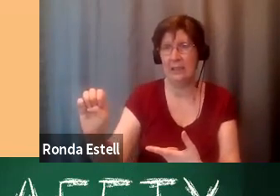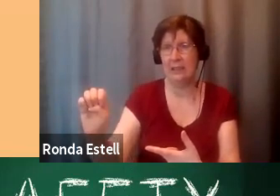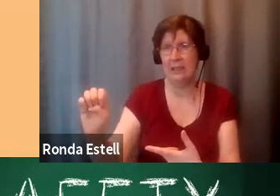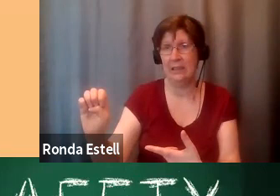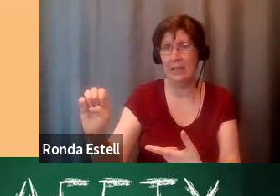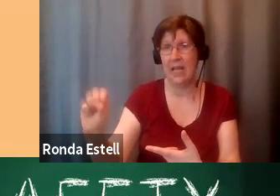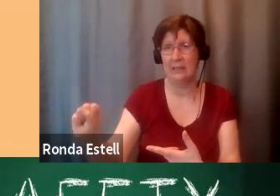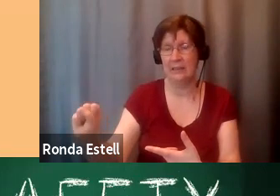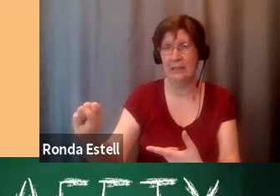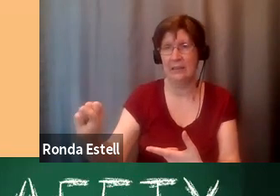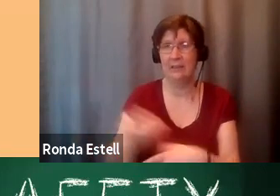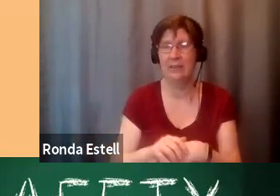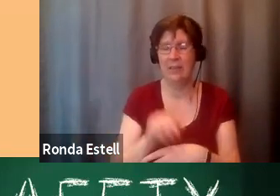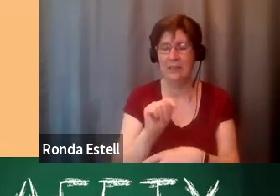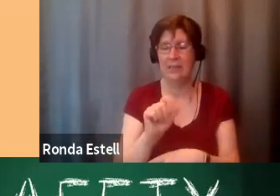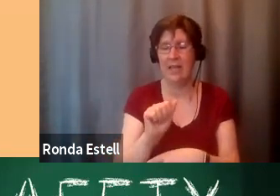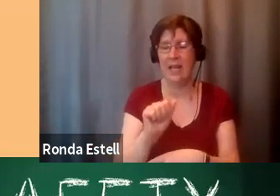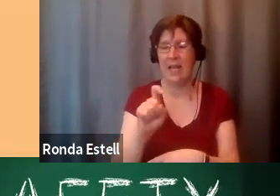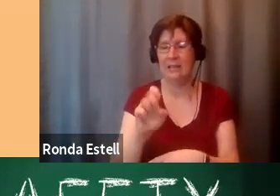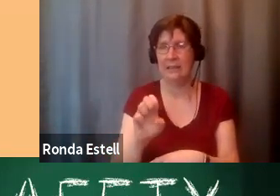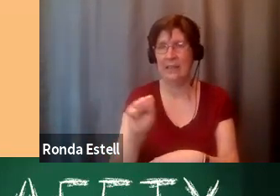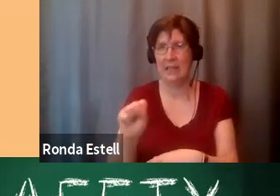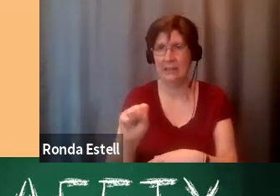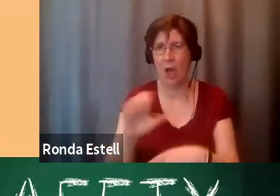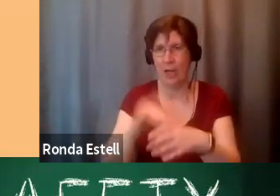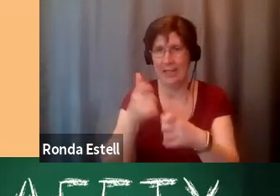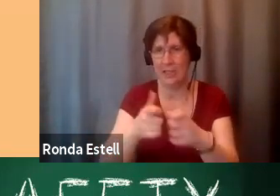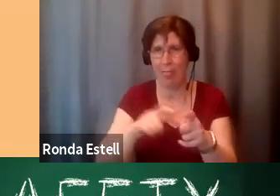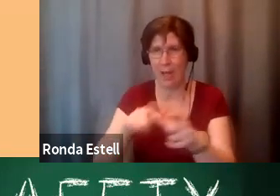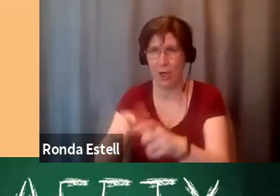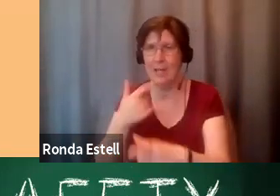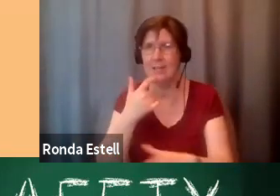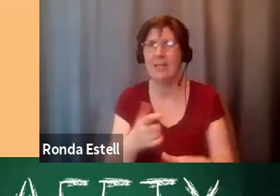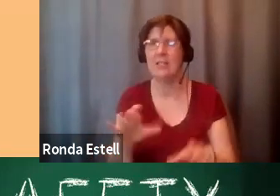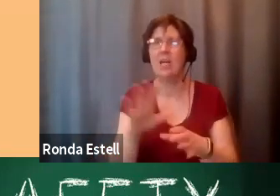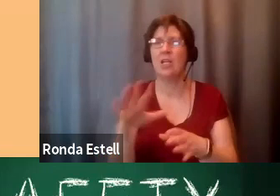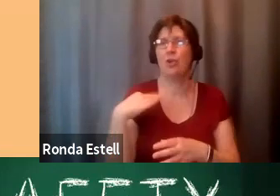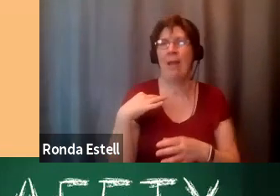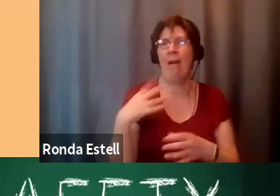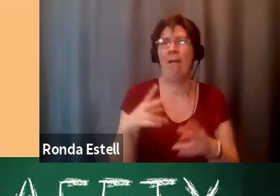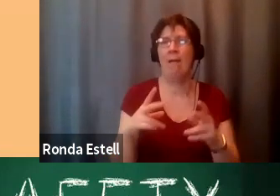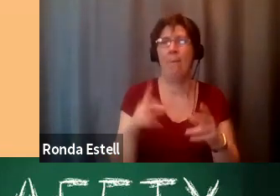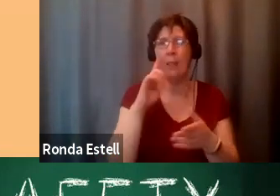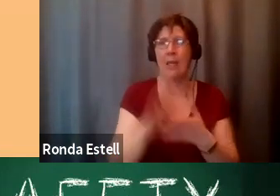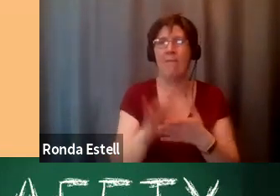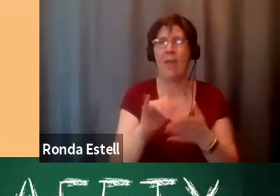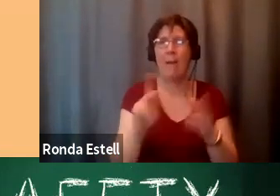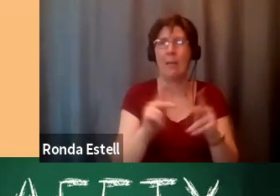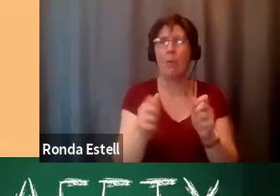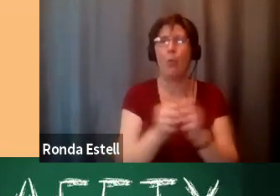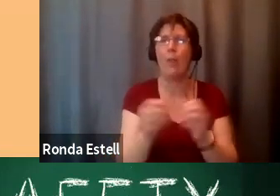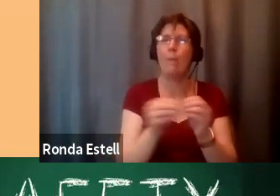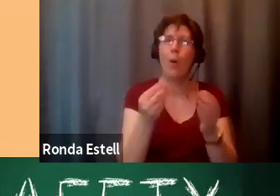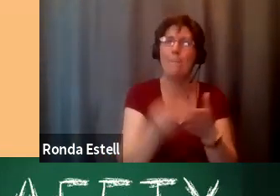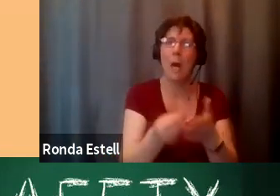says an S, which spells taxes. And it says, does your candidate believe that people with more money